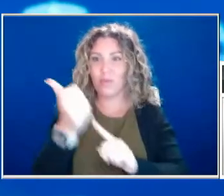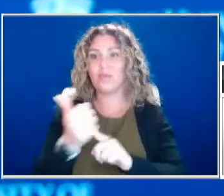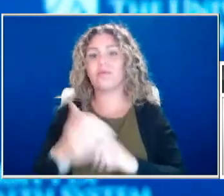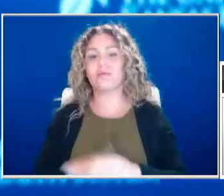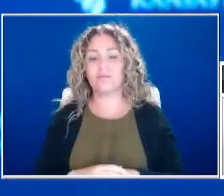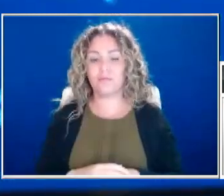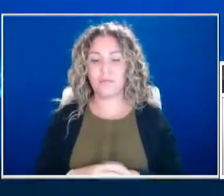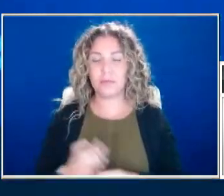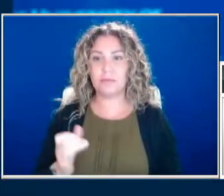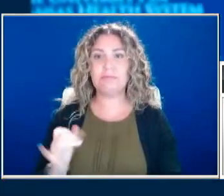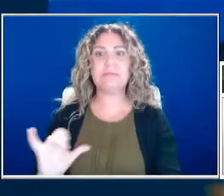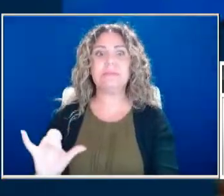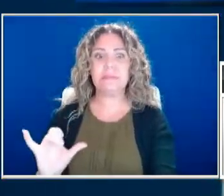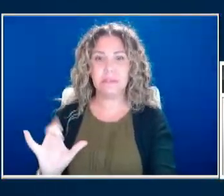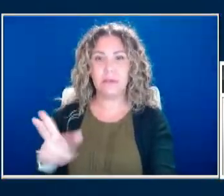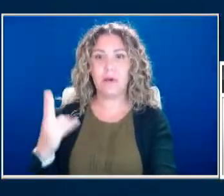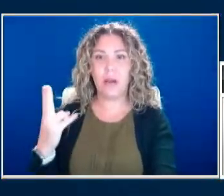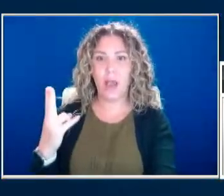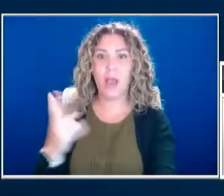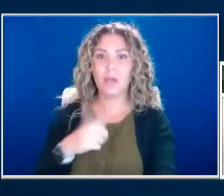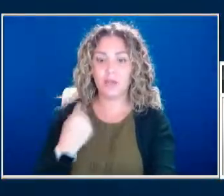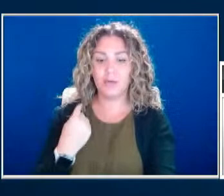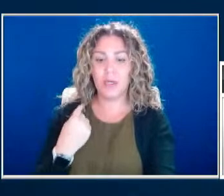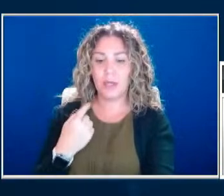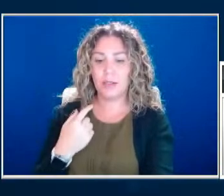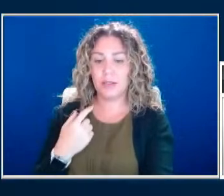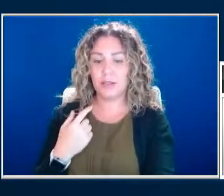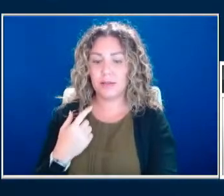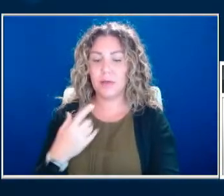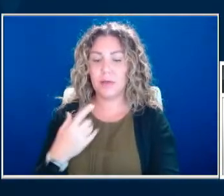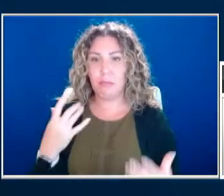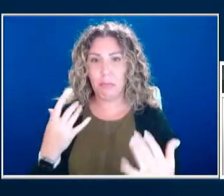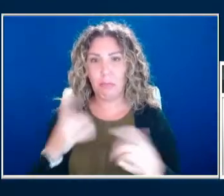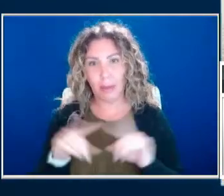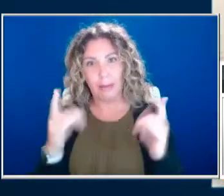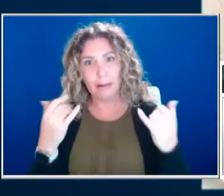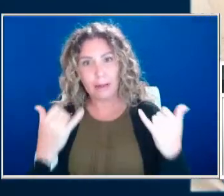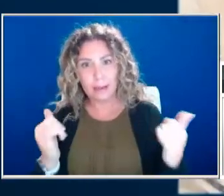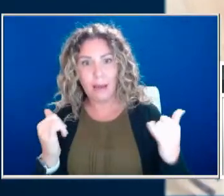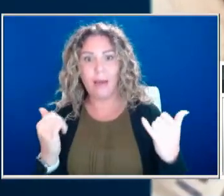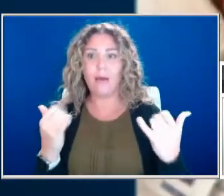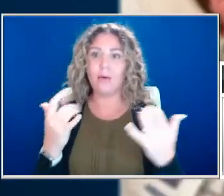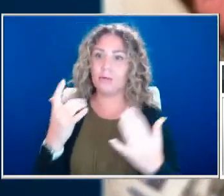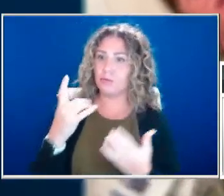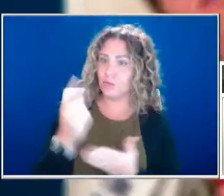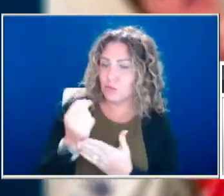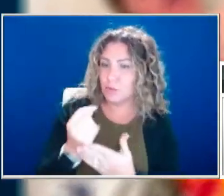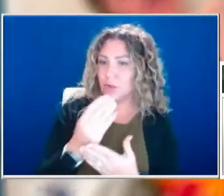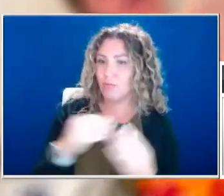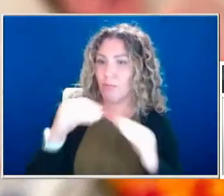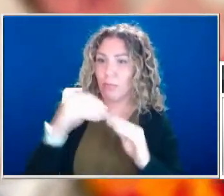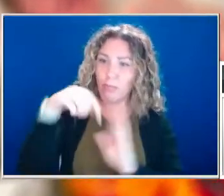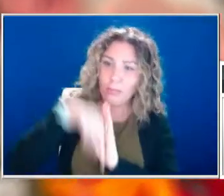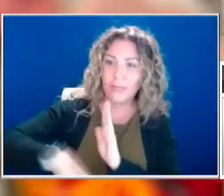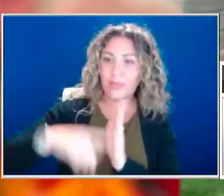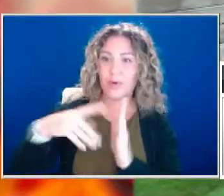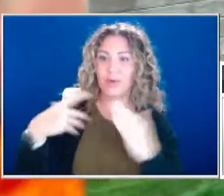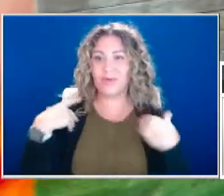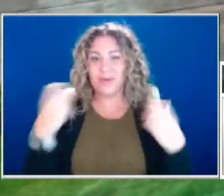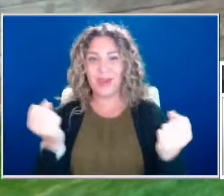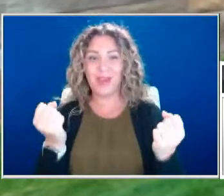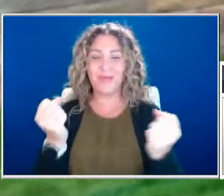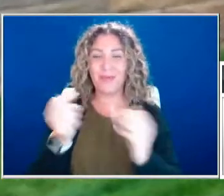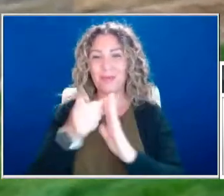a high-risk thing initially, but now that he's treated and the further we get him out and recovering, he'll get to the point where I probably won't